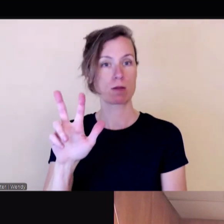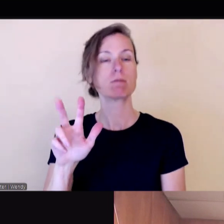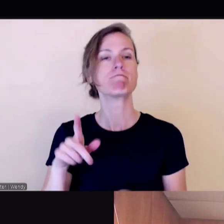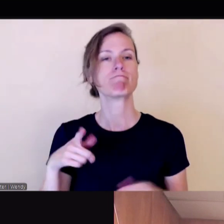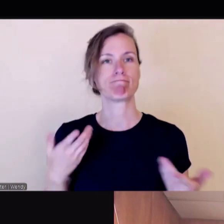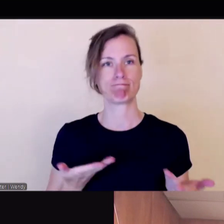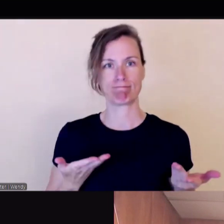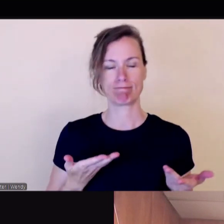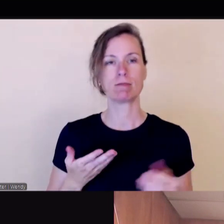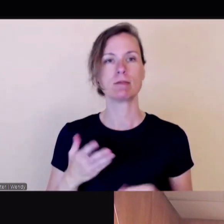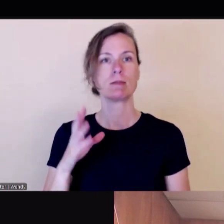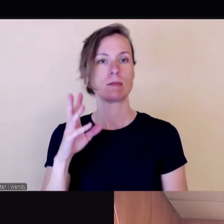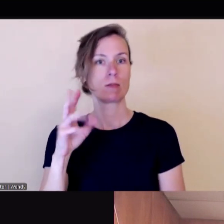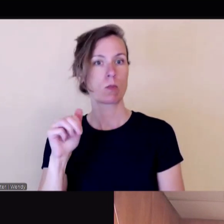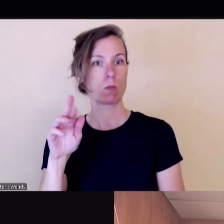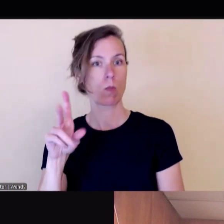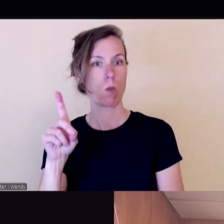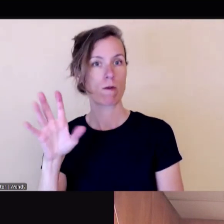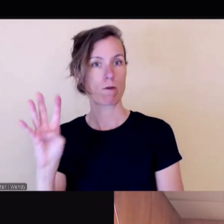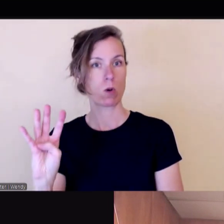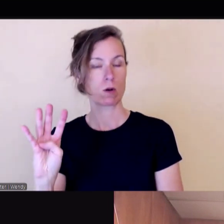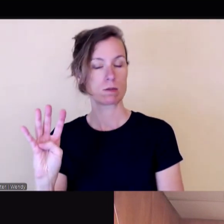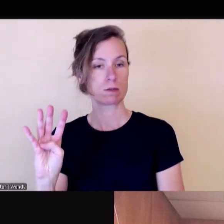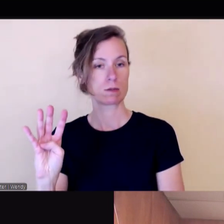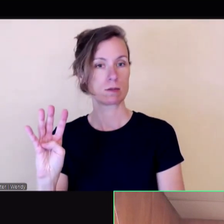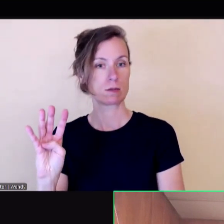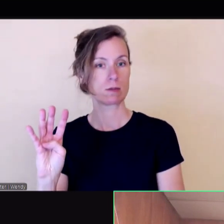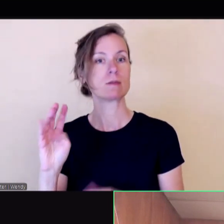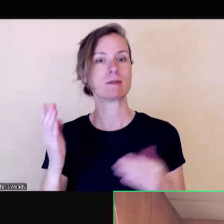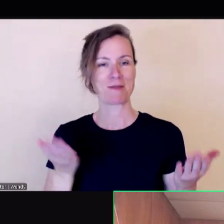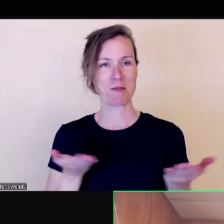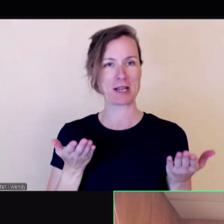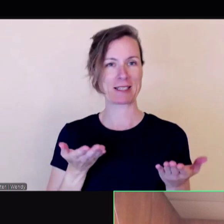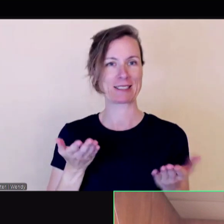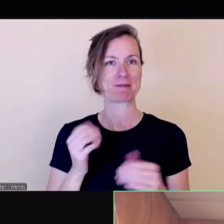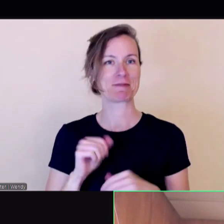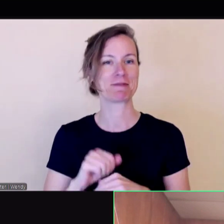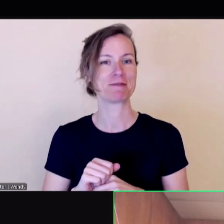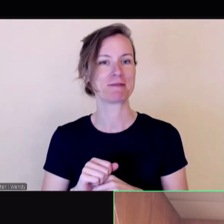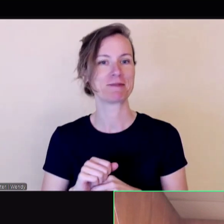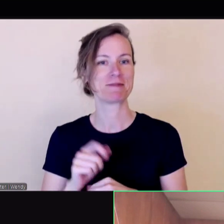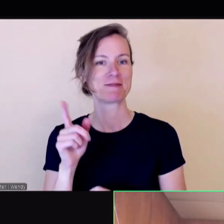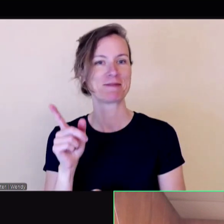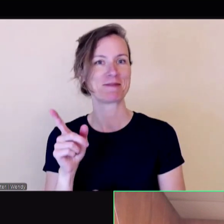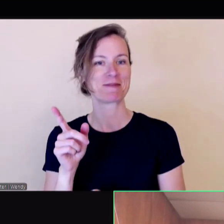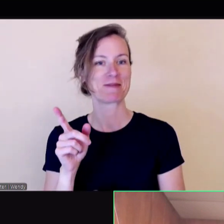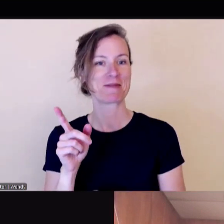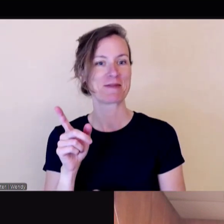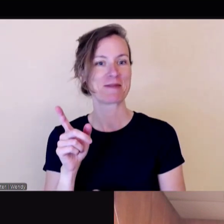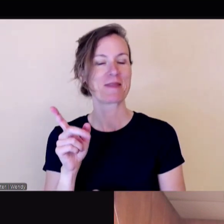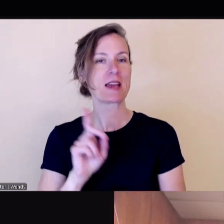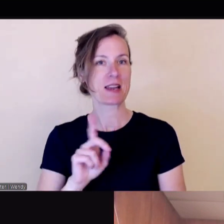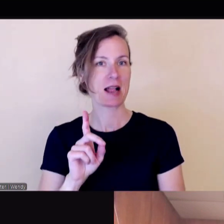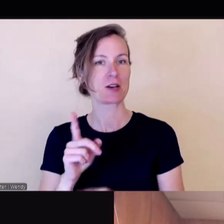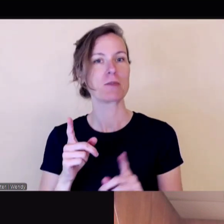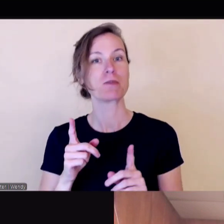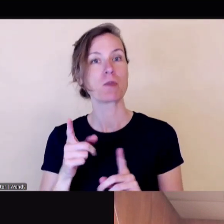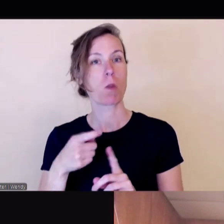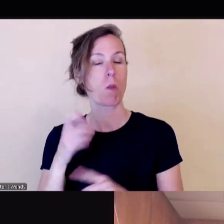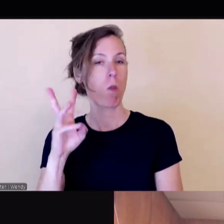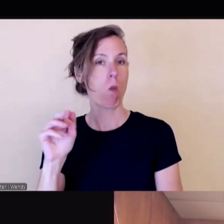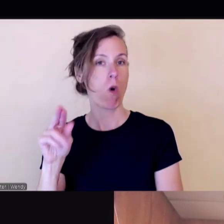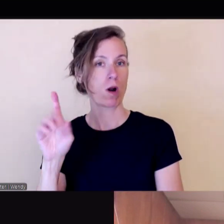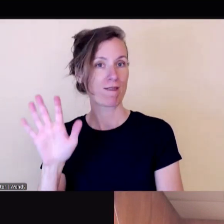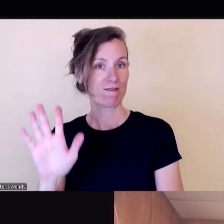Thank you, Councilmember Briner. Councilmember from Ward 4. Present. Thank you, Councilmember Gallagher. Councilmember from Ward 5 and